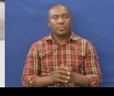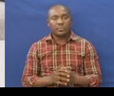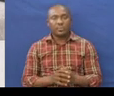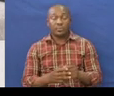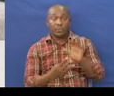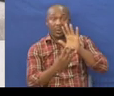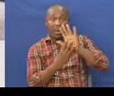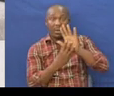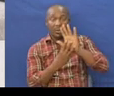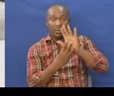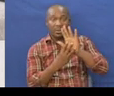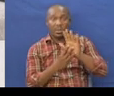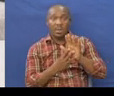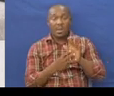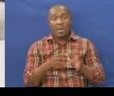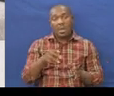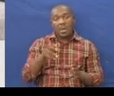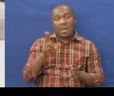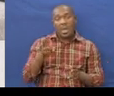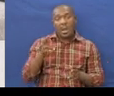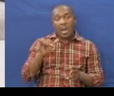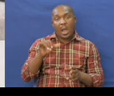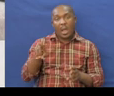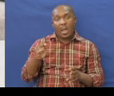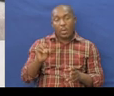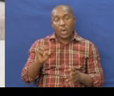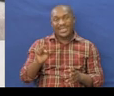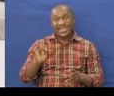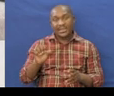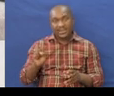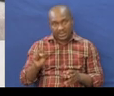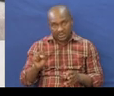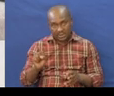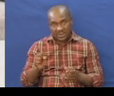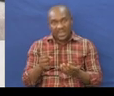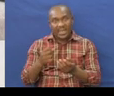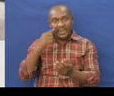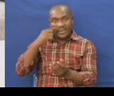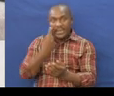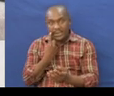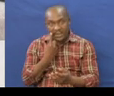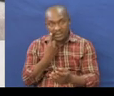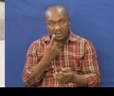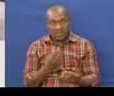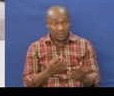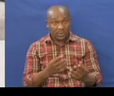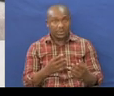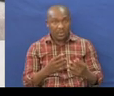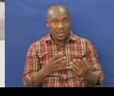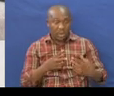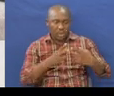Stage number 8 is hypothesis testing. You know, you formulated the hypothesis. Then it reaches a point where you have